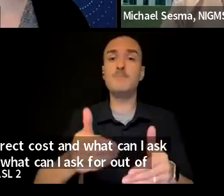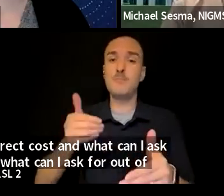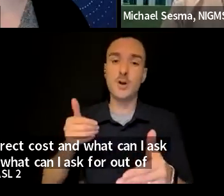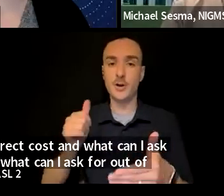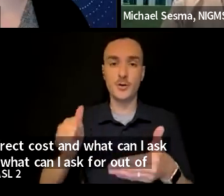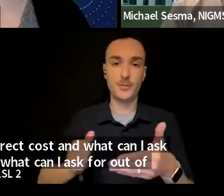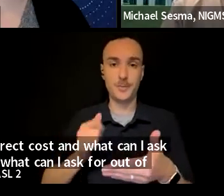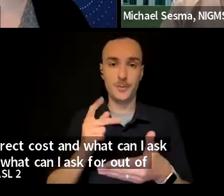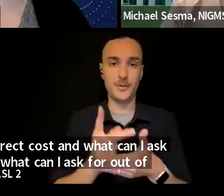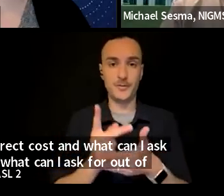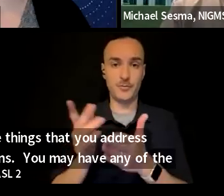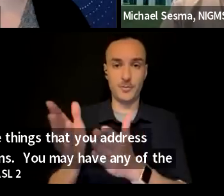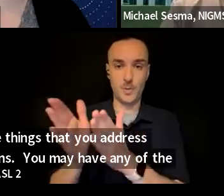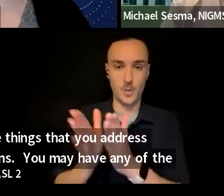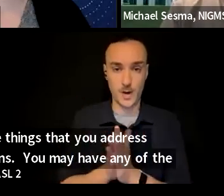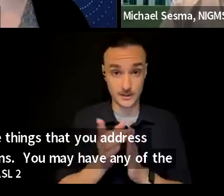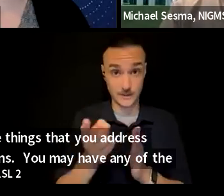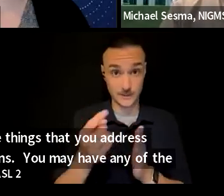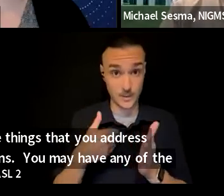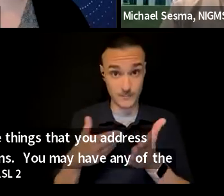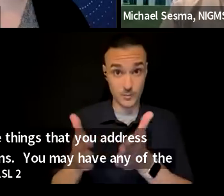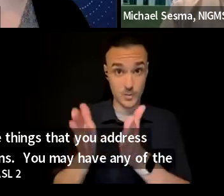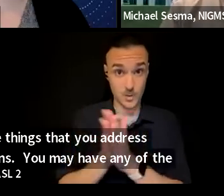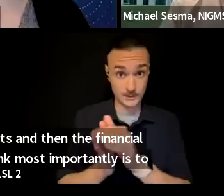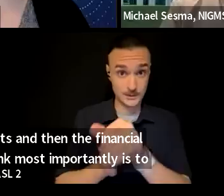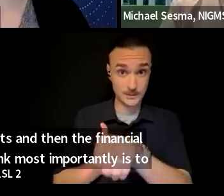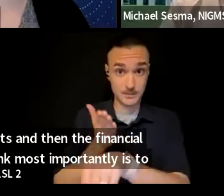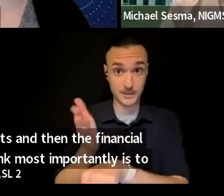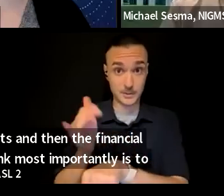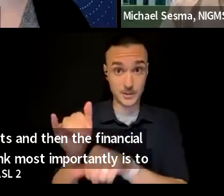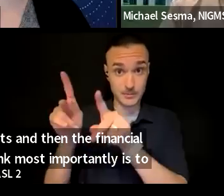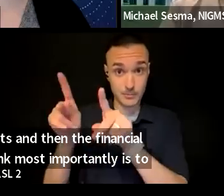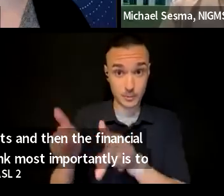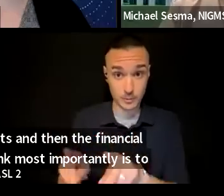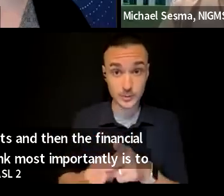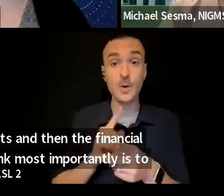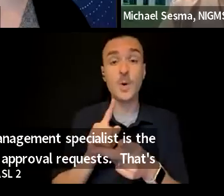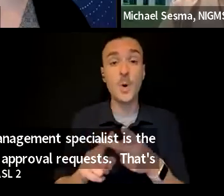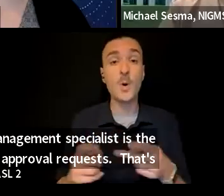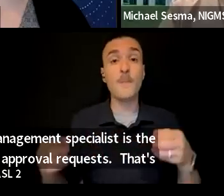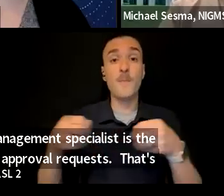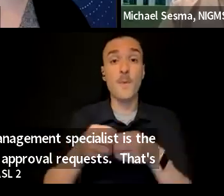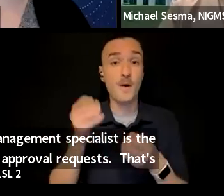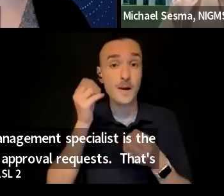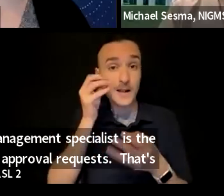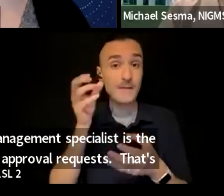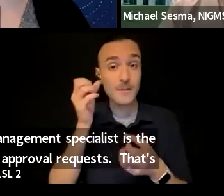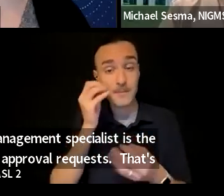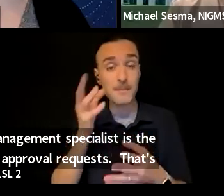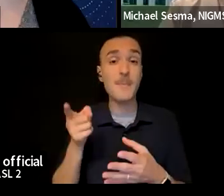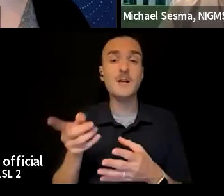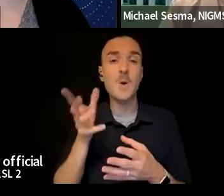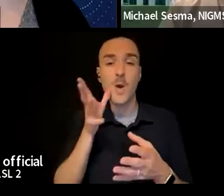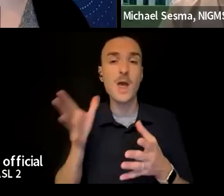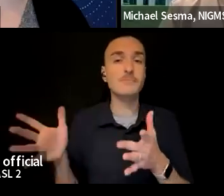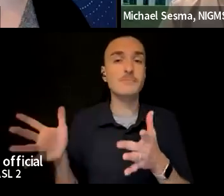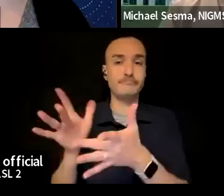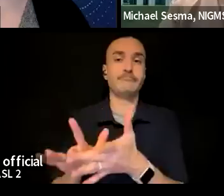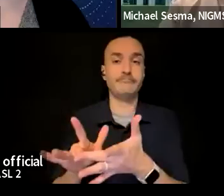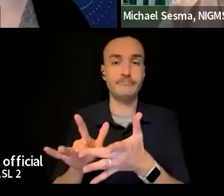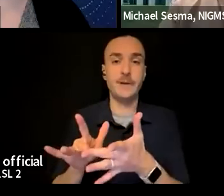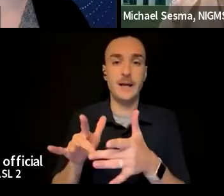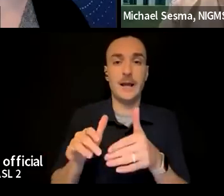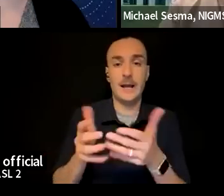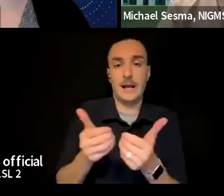And if there's additional information that's needed, and if we need to loop in others, we will do so. So that would be my quick summary of how